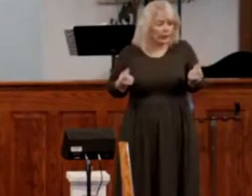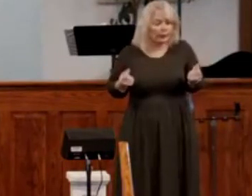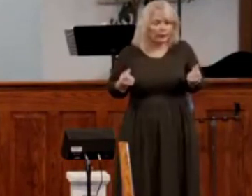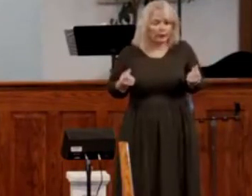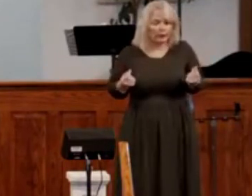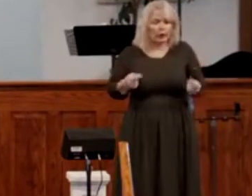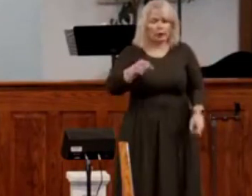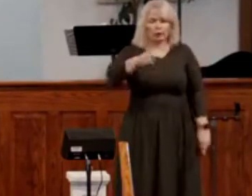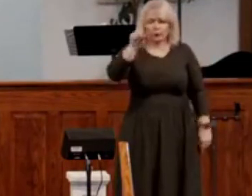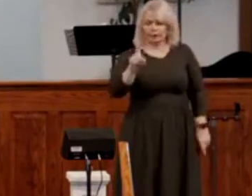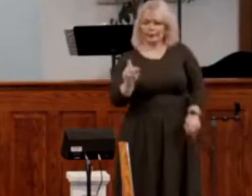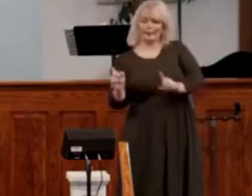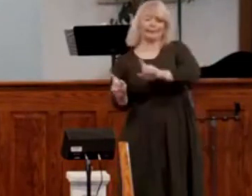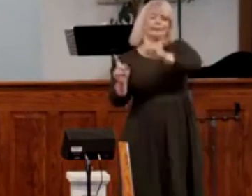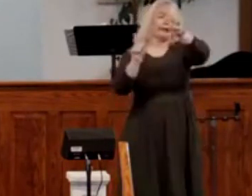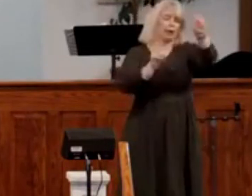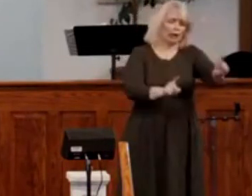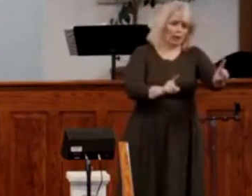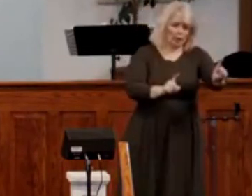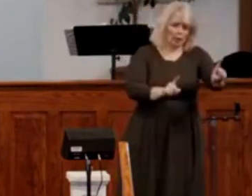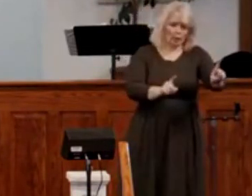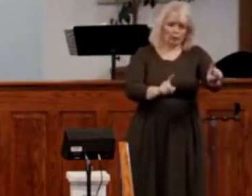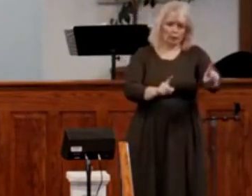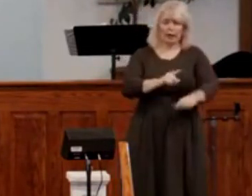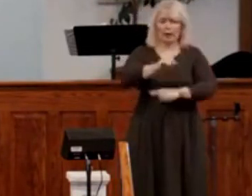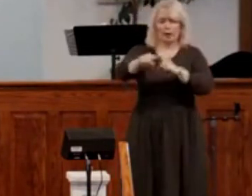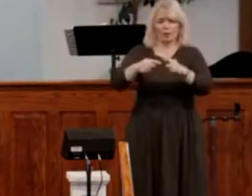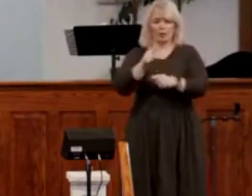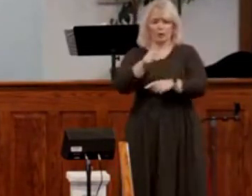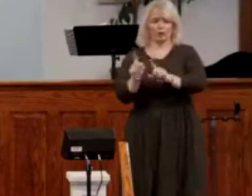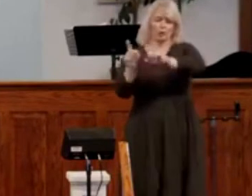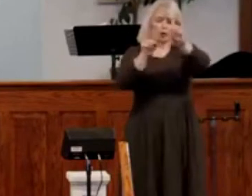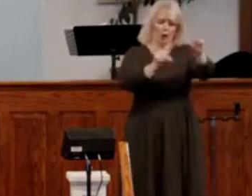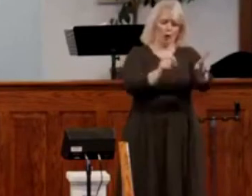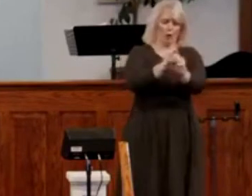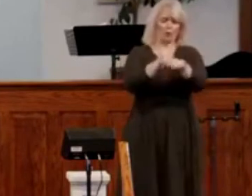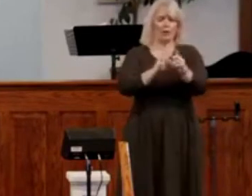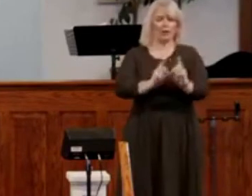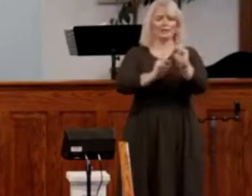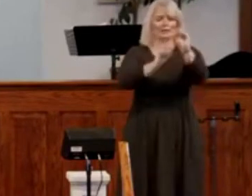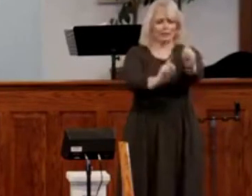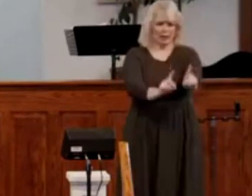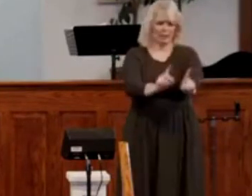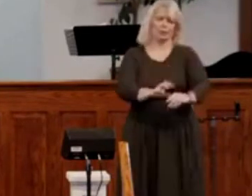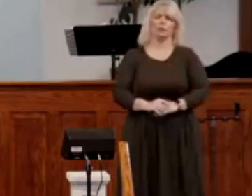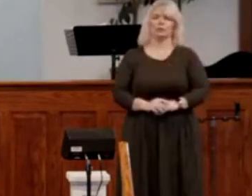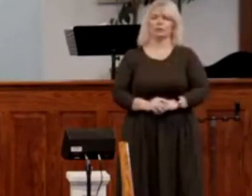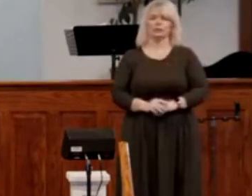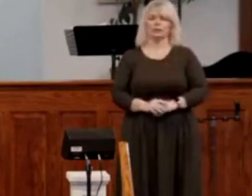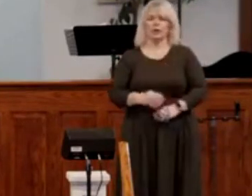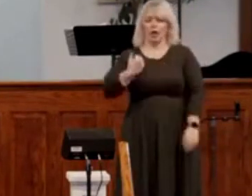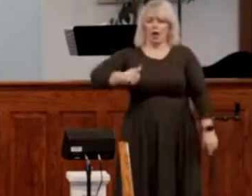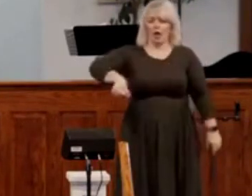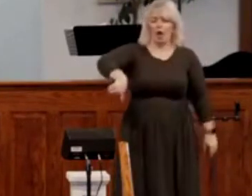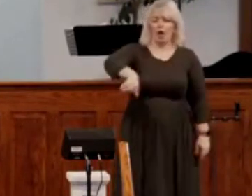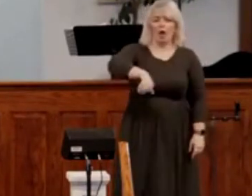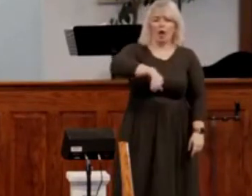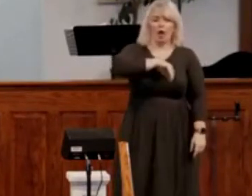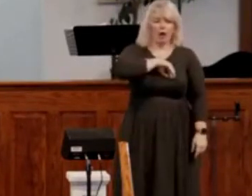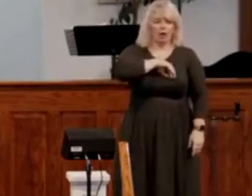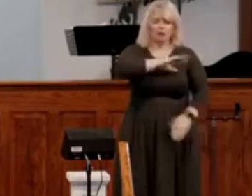supposed to go. And while you're going, make disciples. Here's the point. All of us are going somewhere in